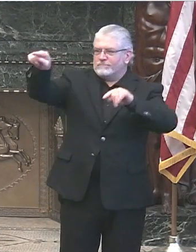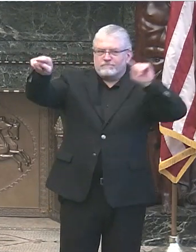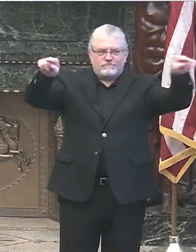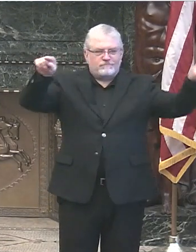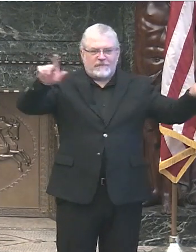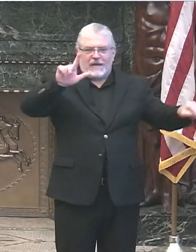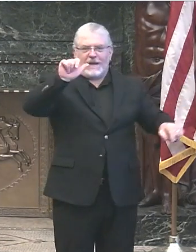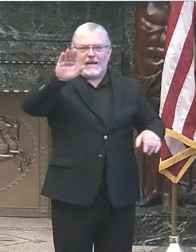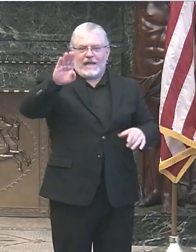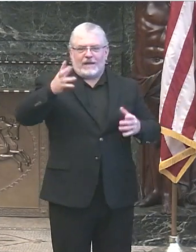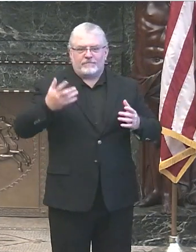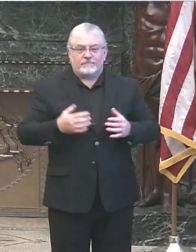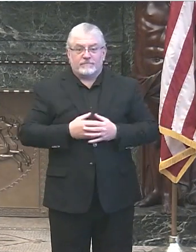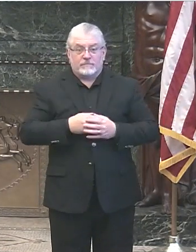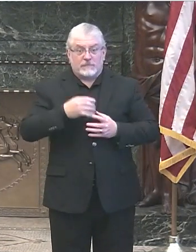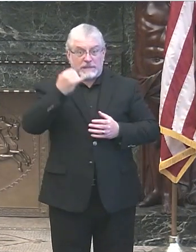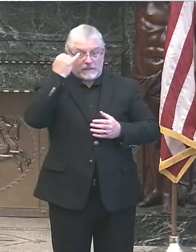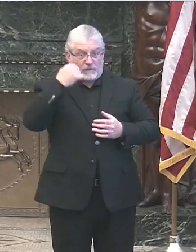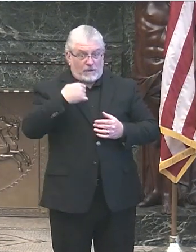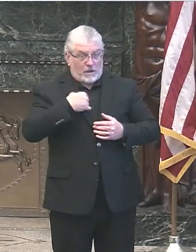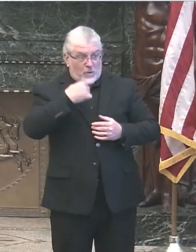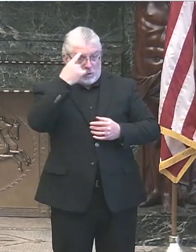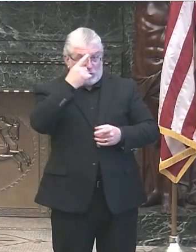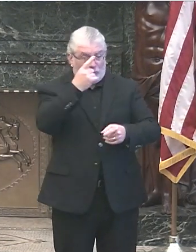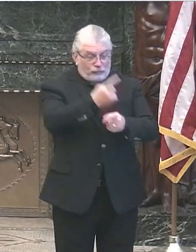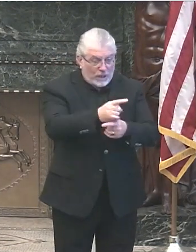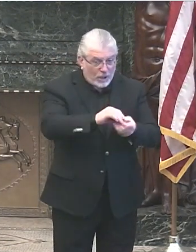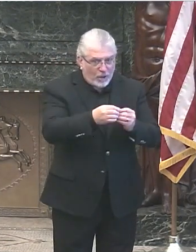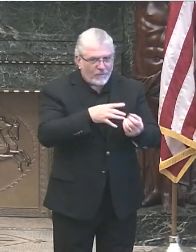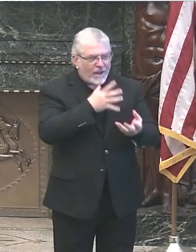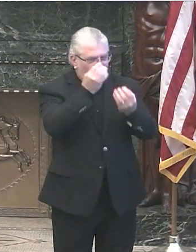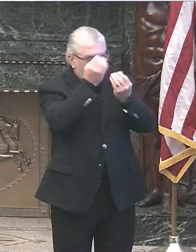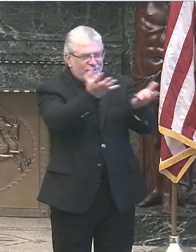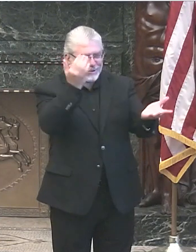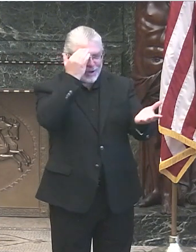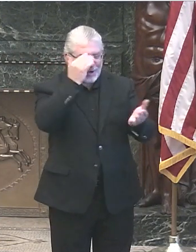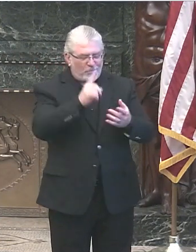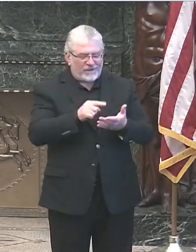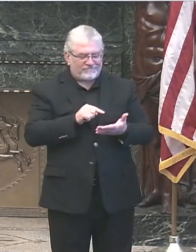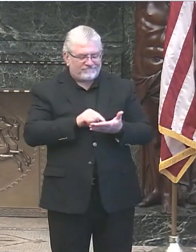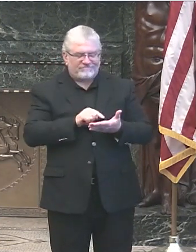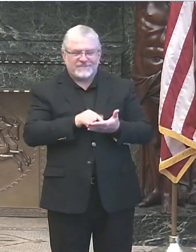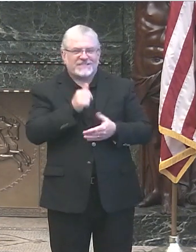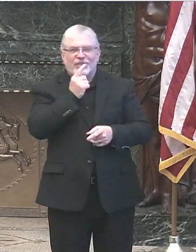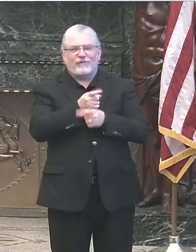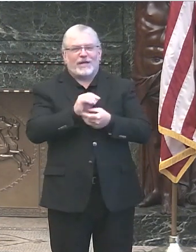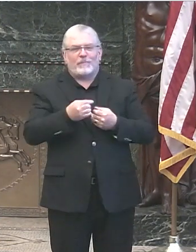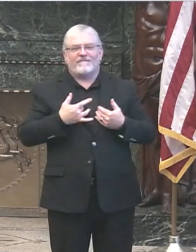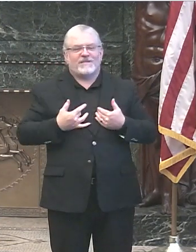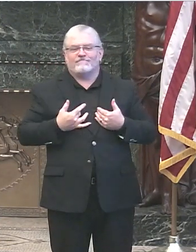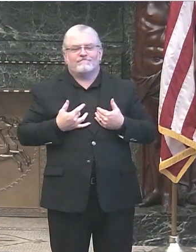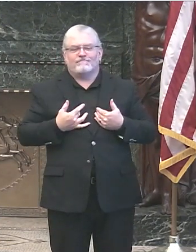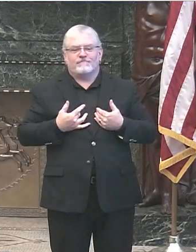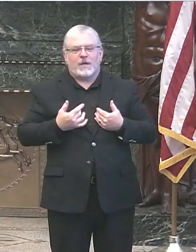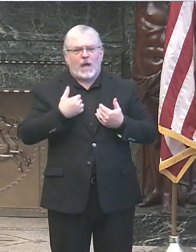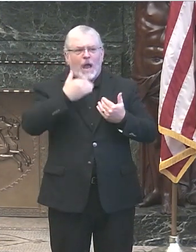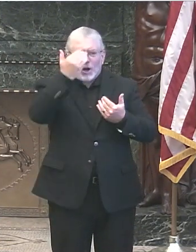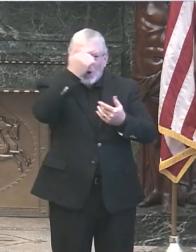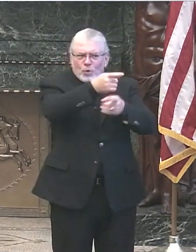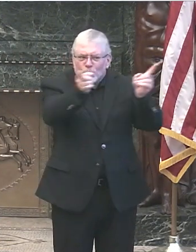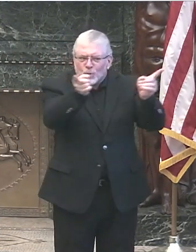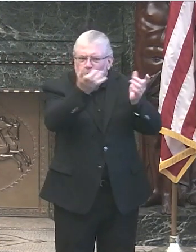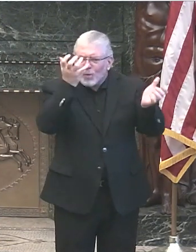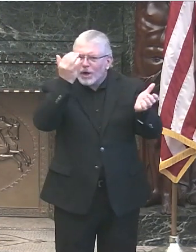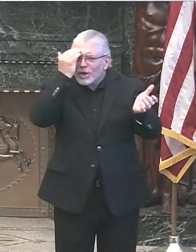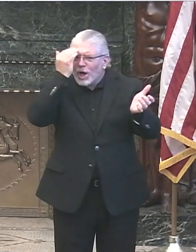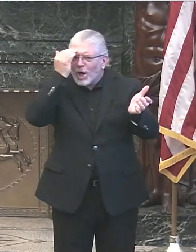accurate, I would give it to you, but I don't think that that's really meaningful. So I know people are very interested in the racial breakdown of what we know, but I'm giving you what we know